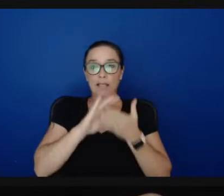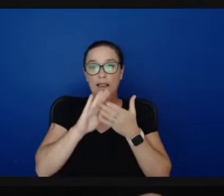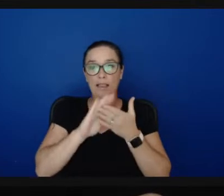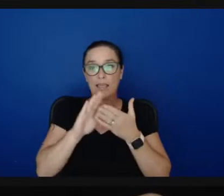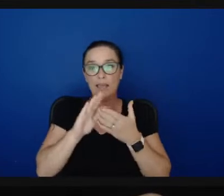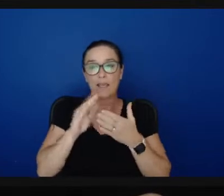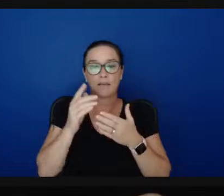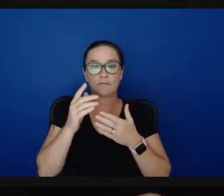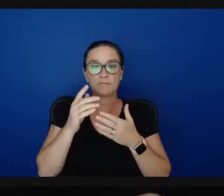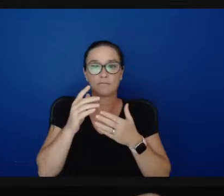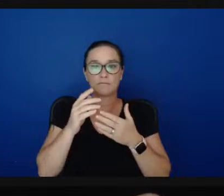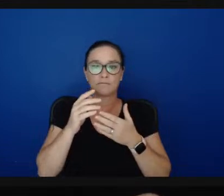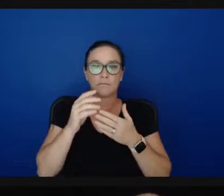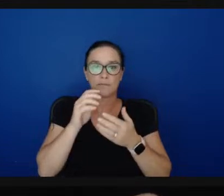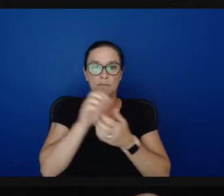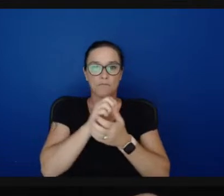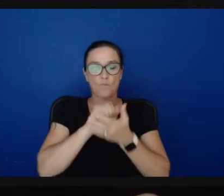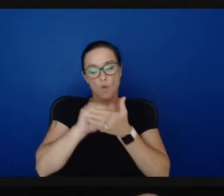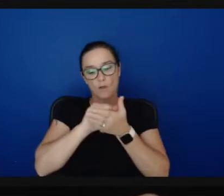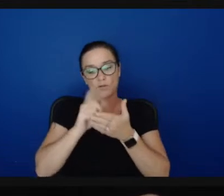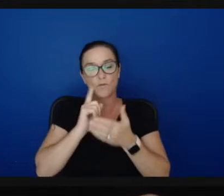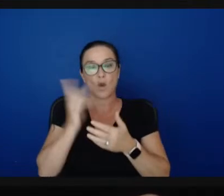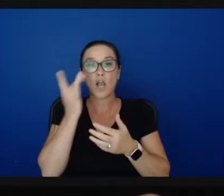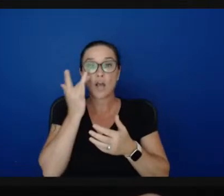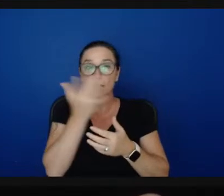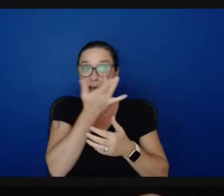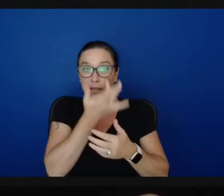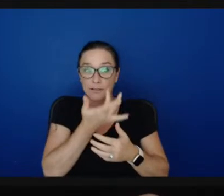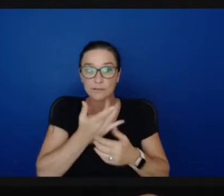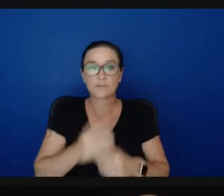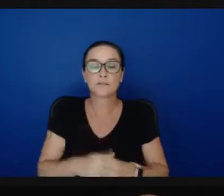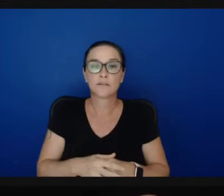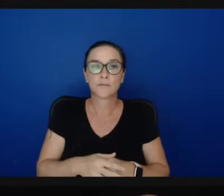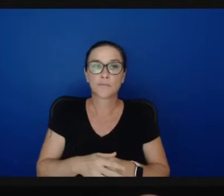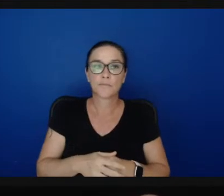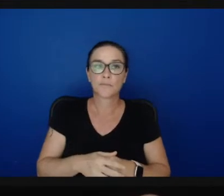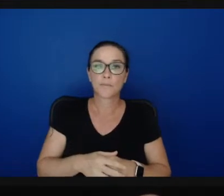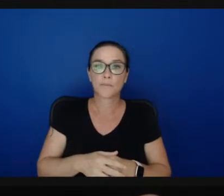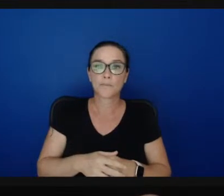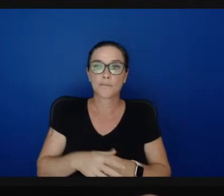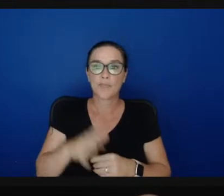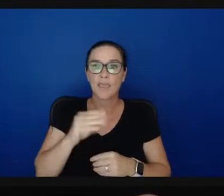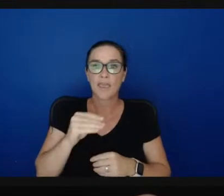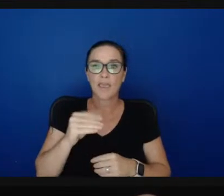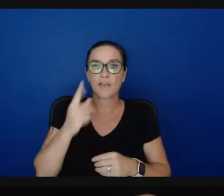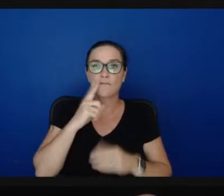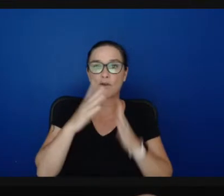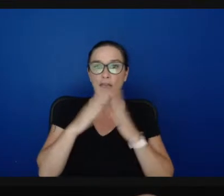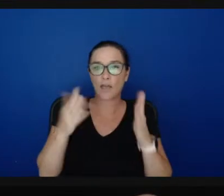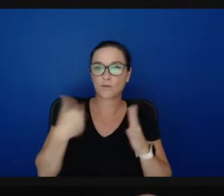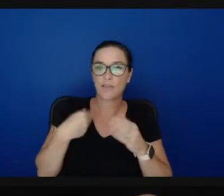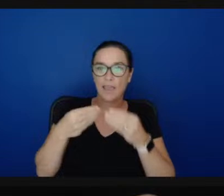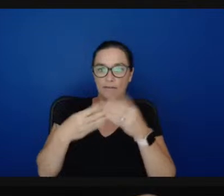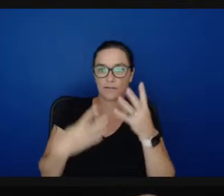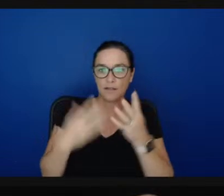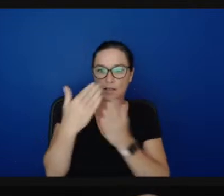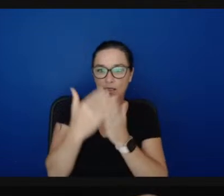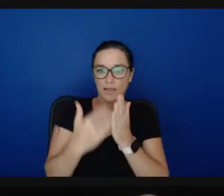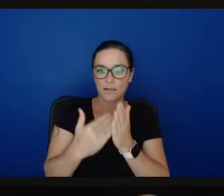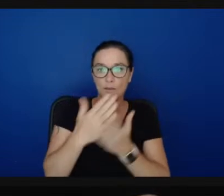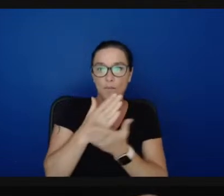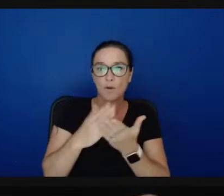contacts. And household and workspace supplies, there is that list up there. Right? And part of this